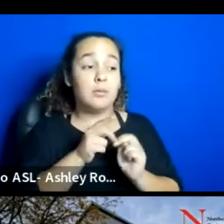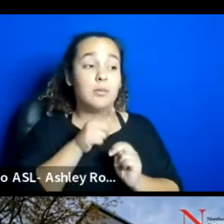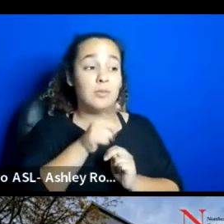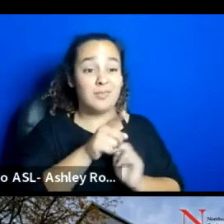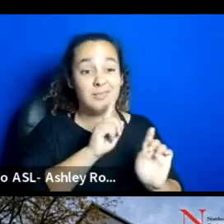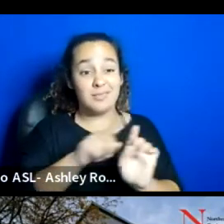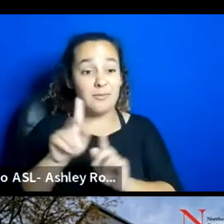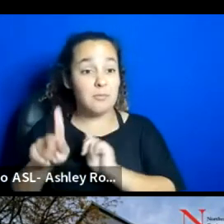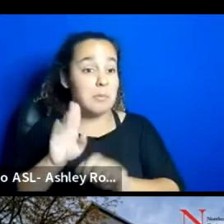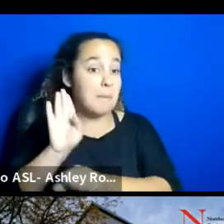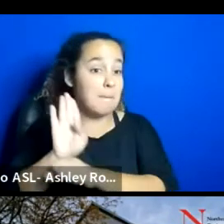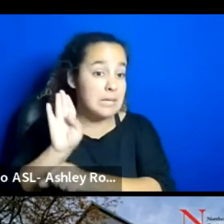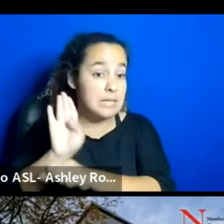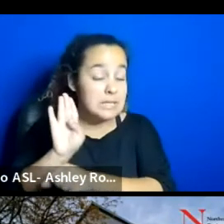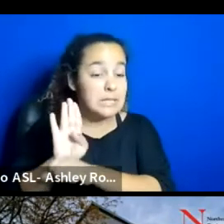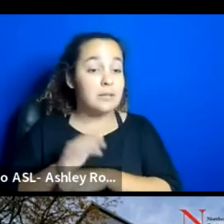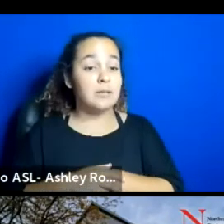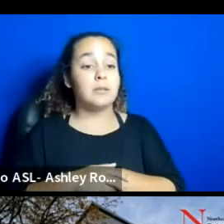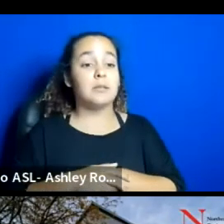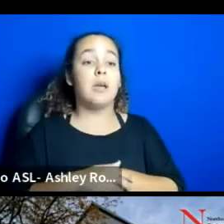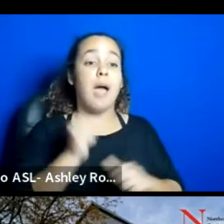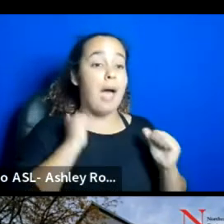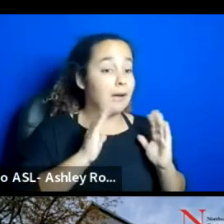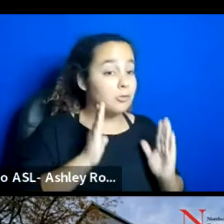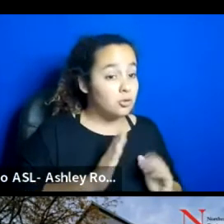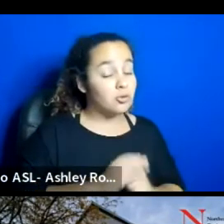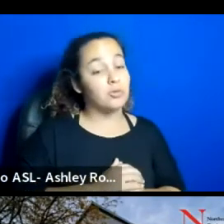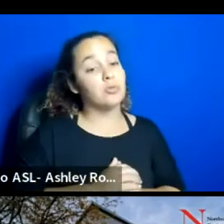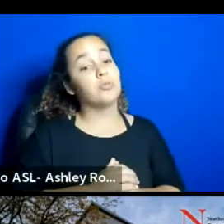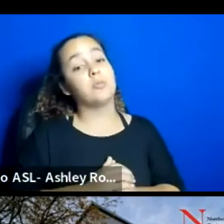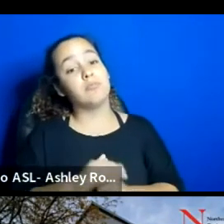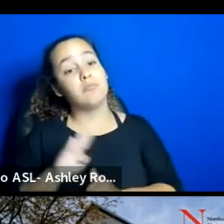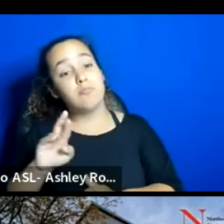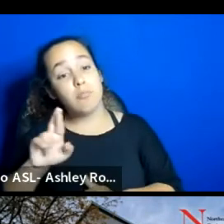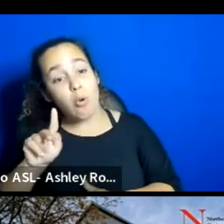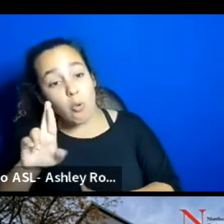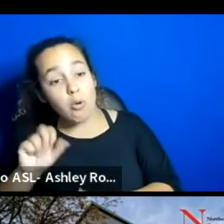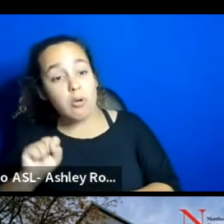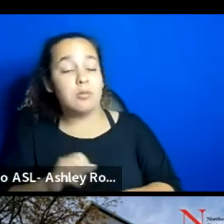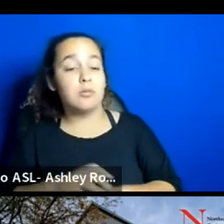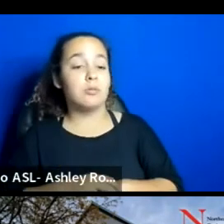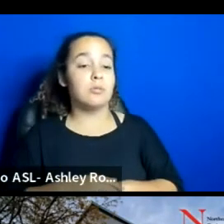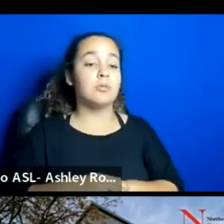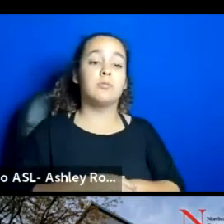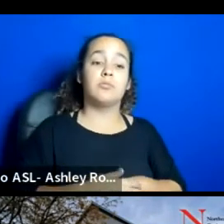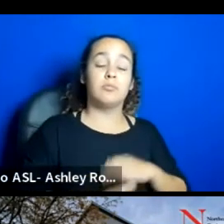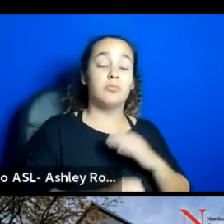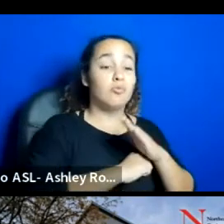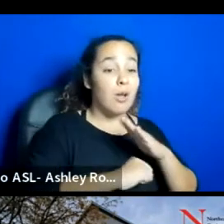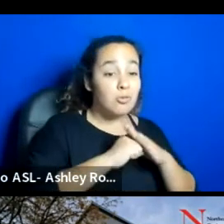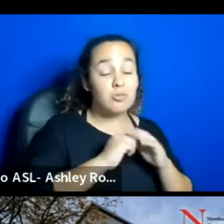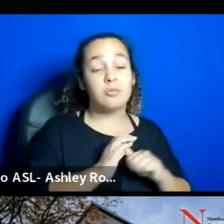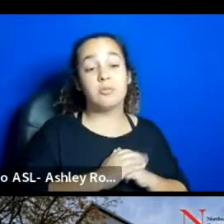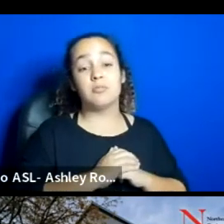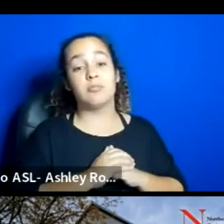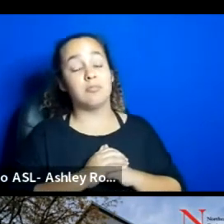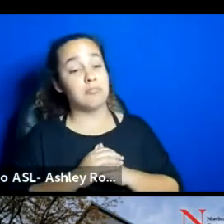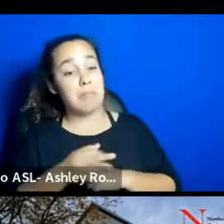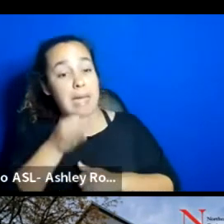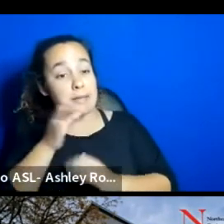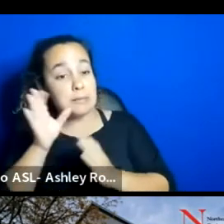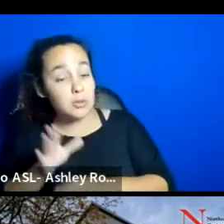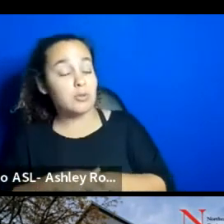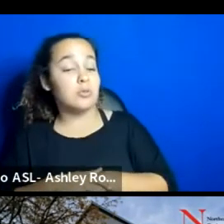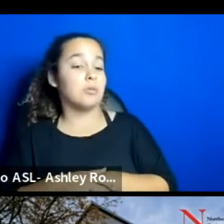mediating businesses, mediating actors, mediating brokers, mediating structures, mediating expertise,